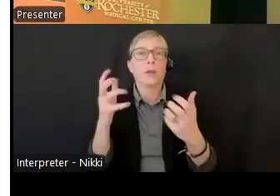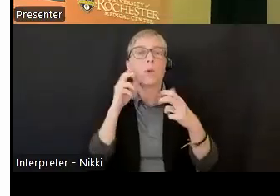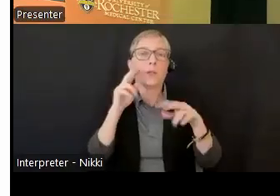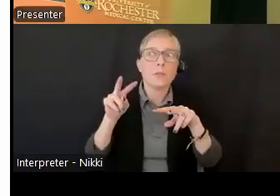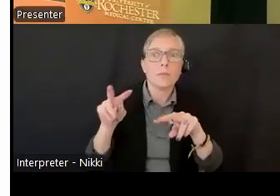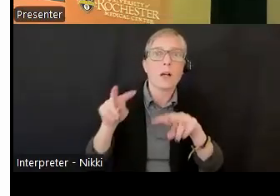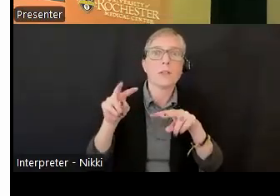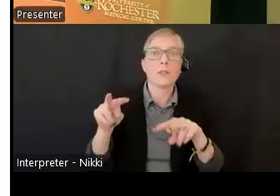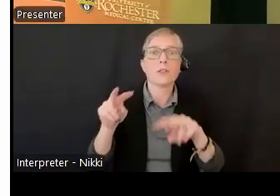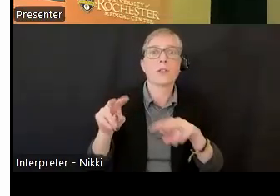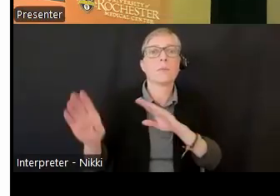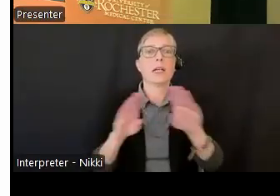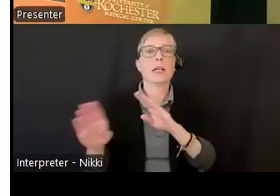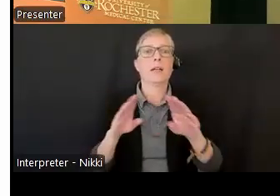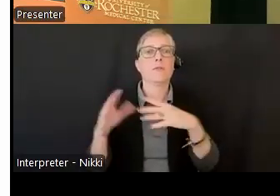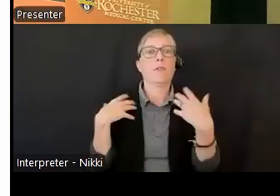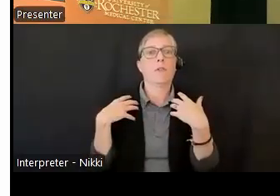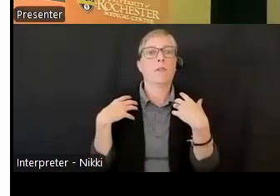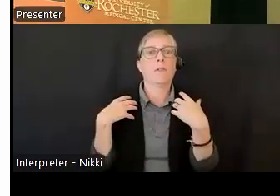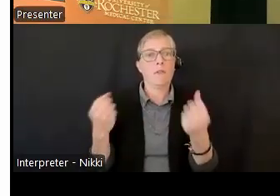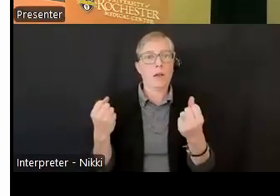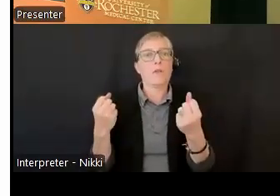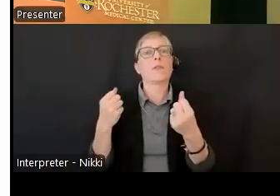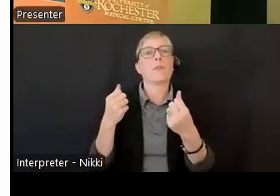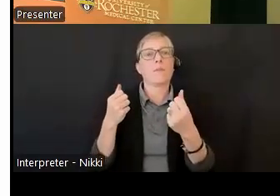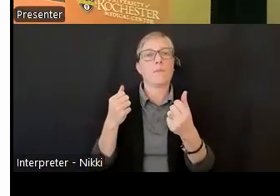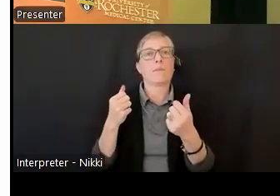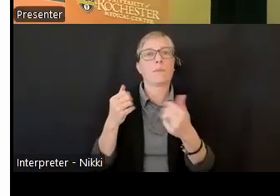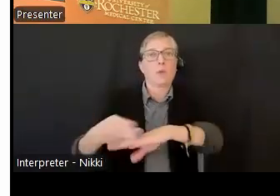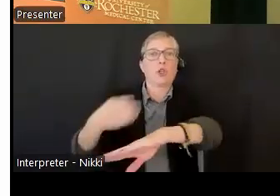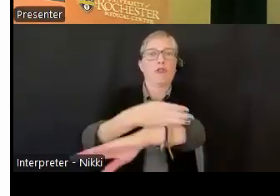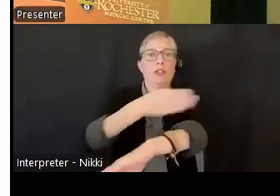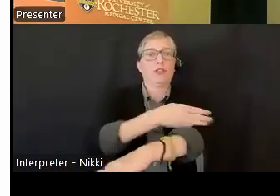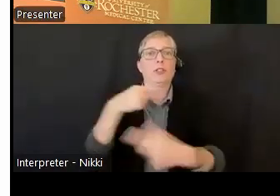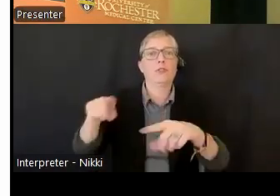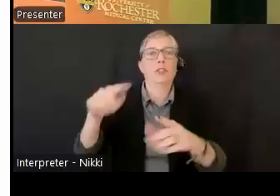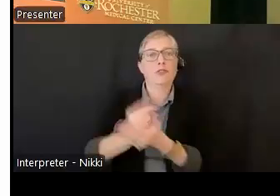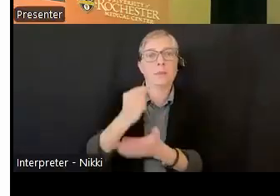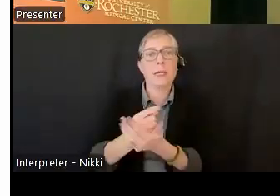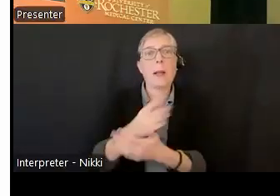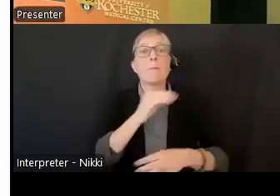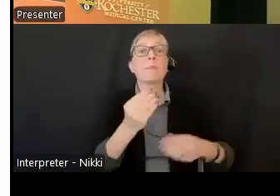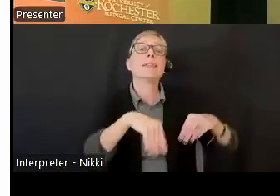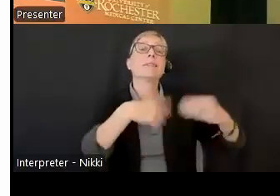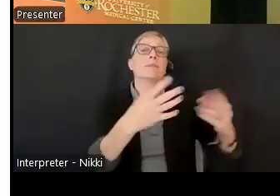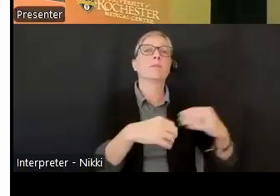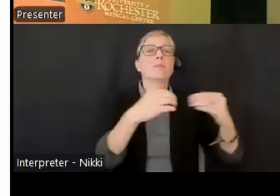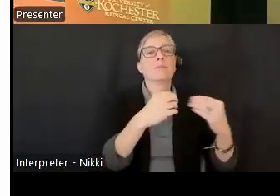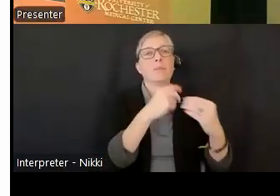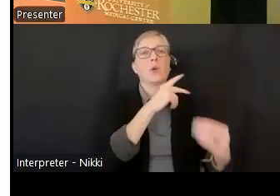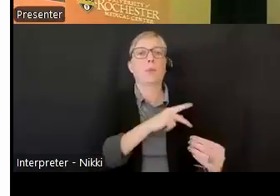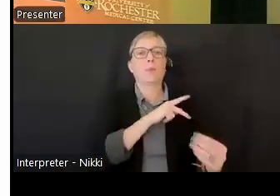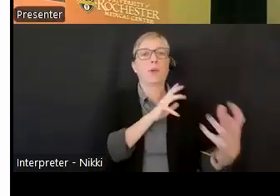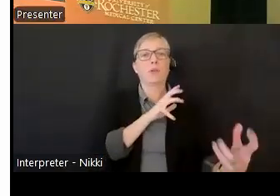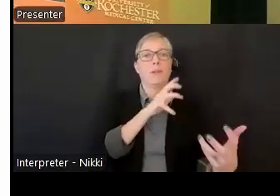treatment, deliver more personalized and on-demand interventions that can aid the patient in between clinic visits, or even detect when an